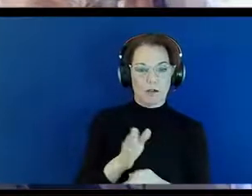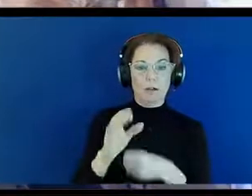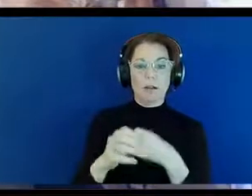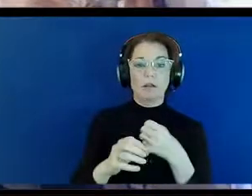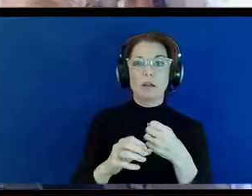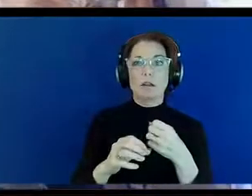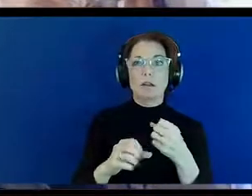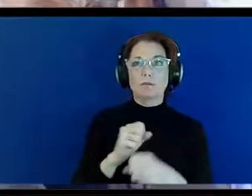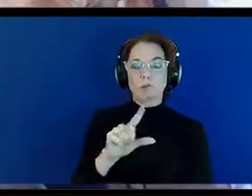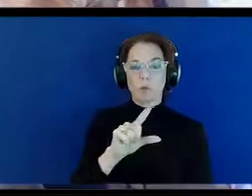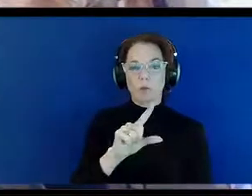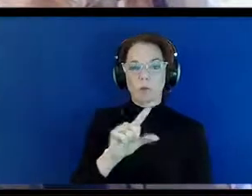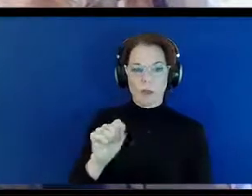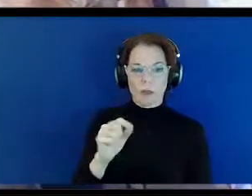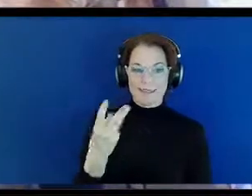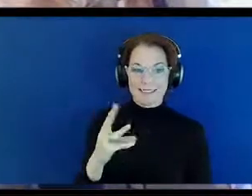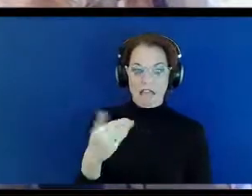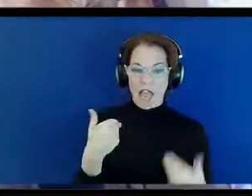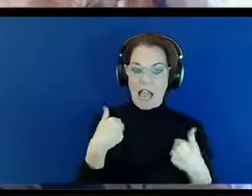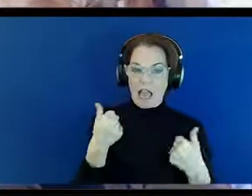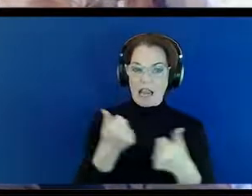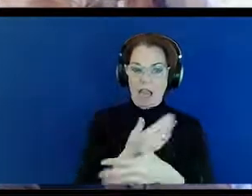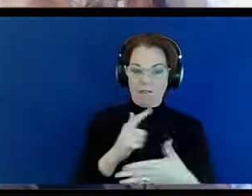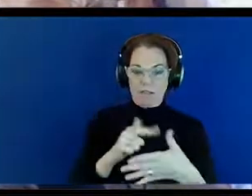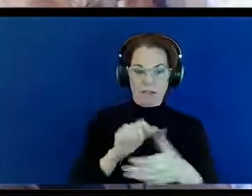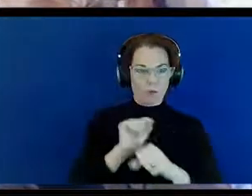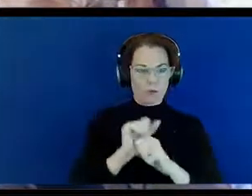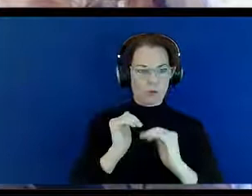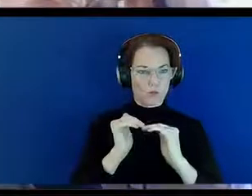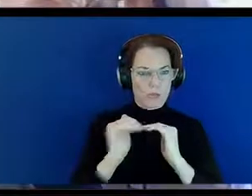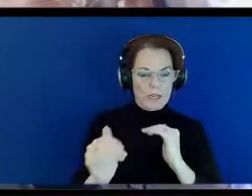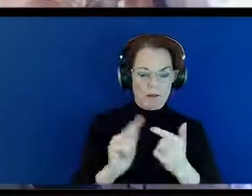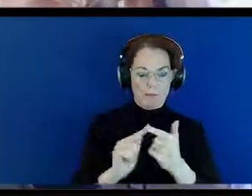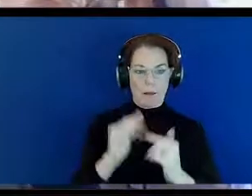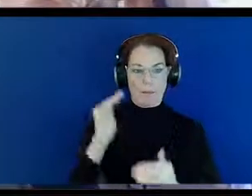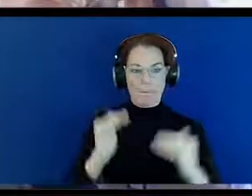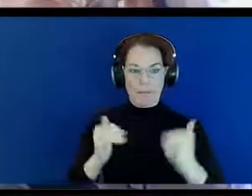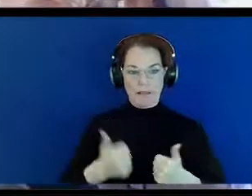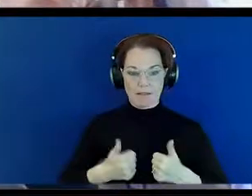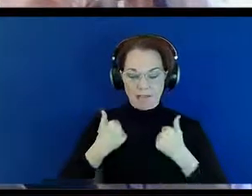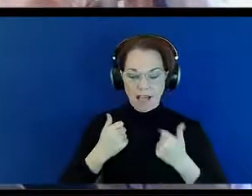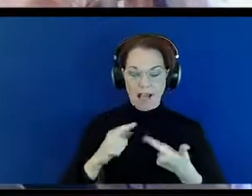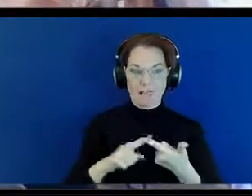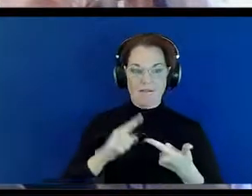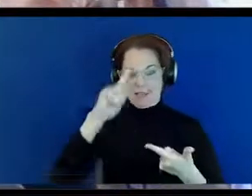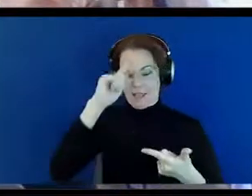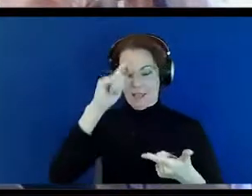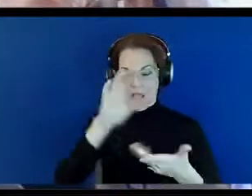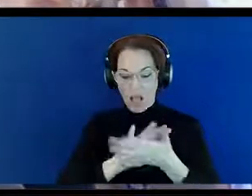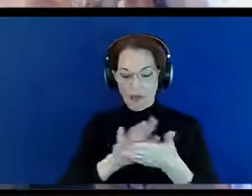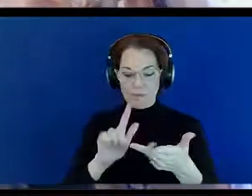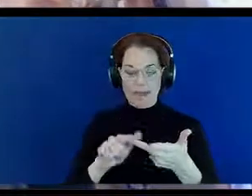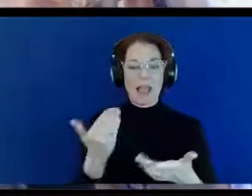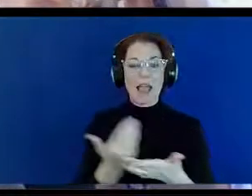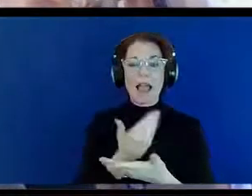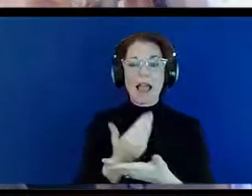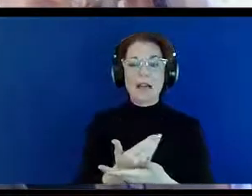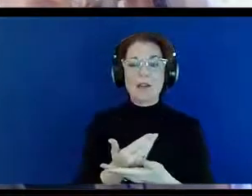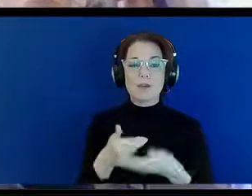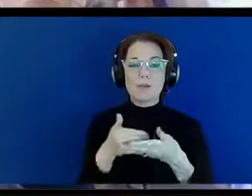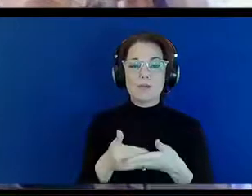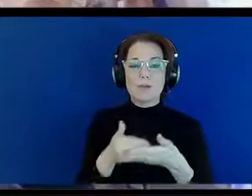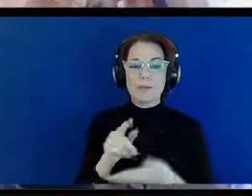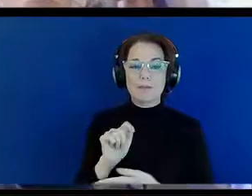had what I had always wanted: a stable career, a balanced life, a husband, and a precious new child, Ted, who was born